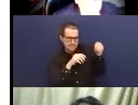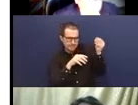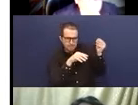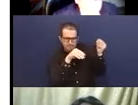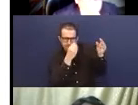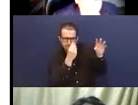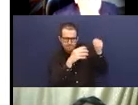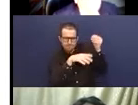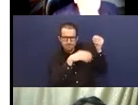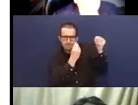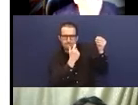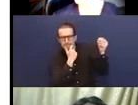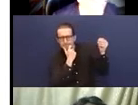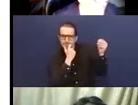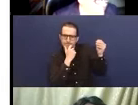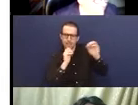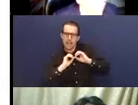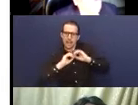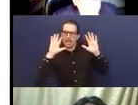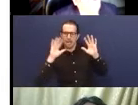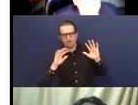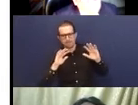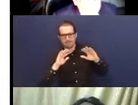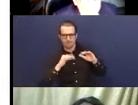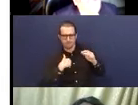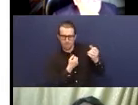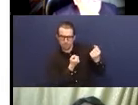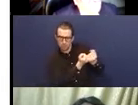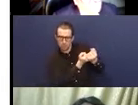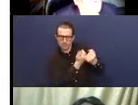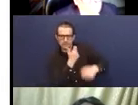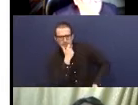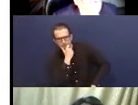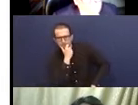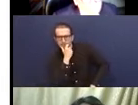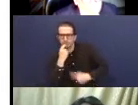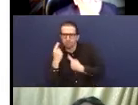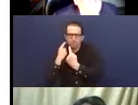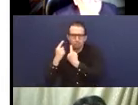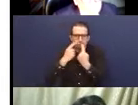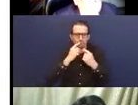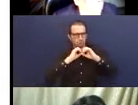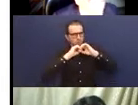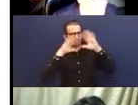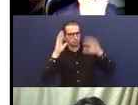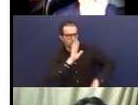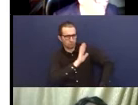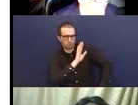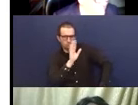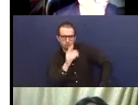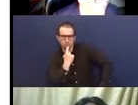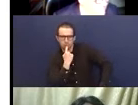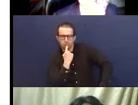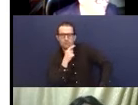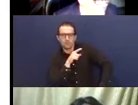based on an understanding of the reality of the situation and what works.